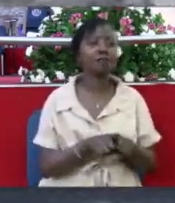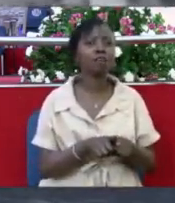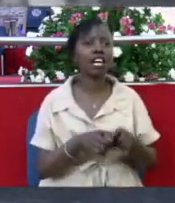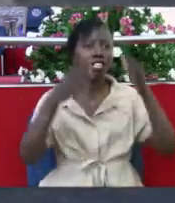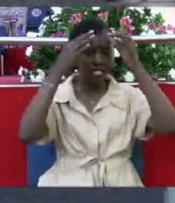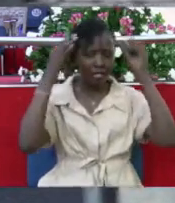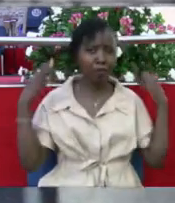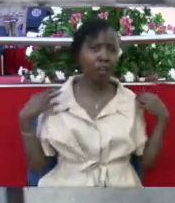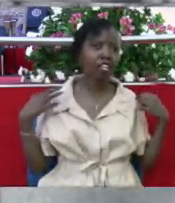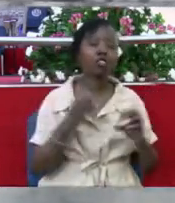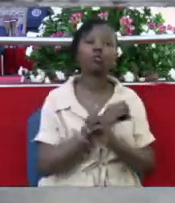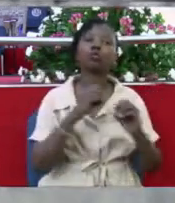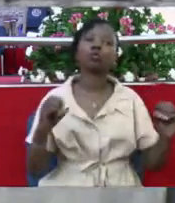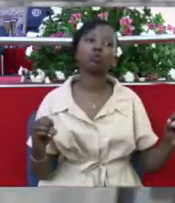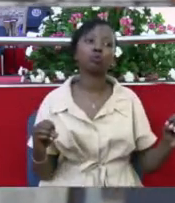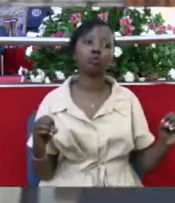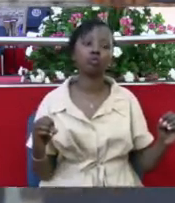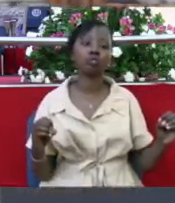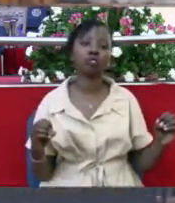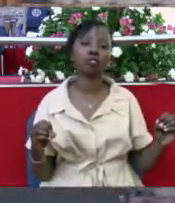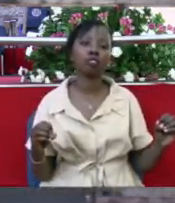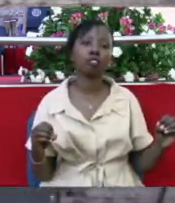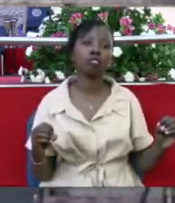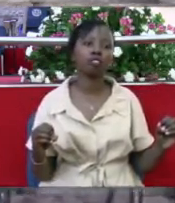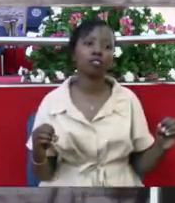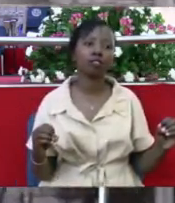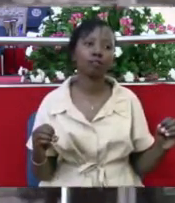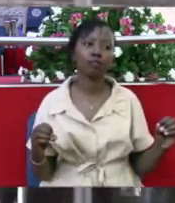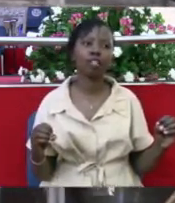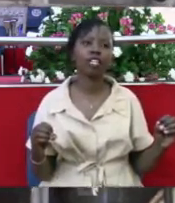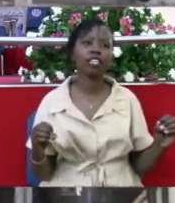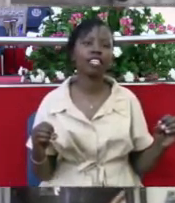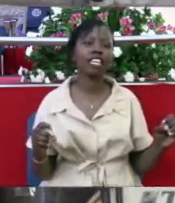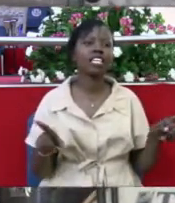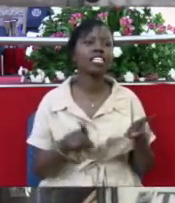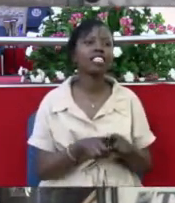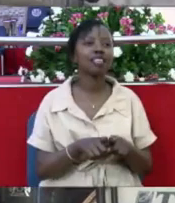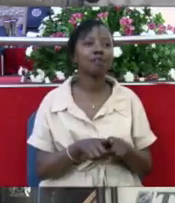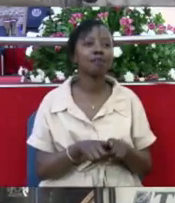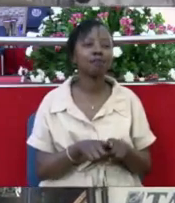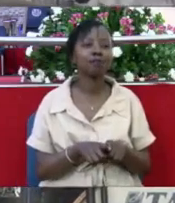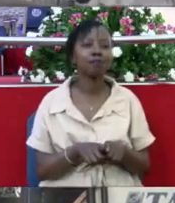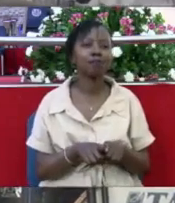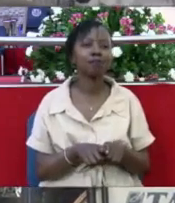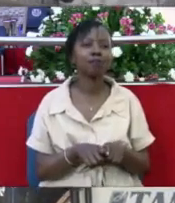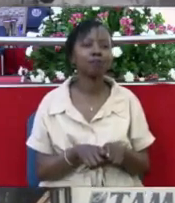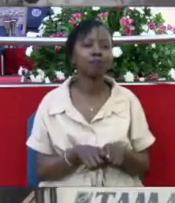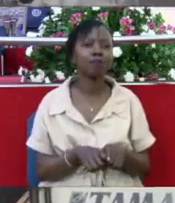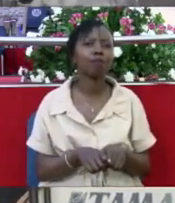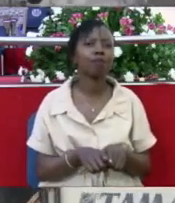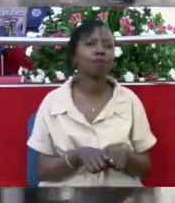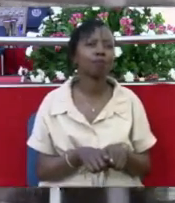mambo plus yote LGBTQ. Umesikia tayari ameona imemshinda. Ni ma plus na ma plus na